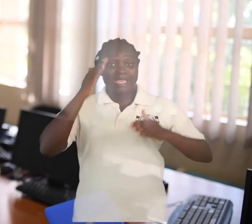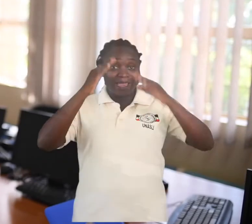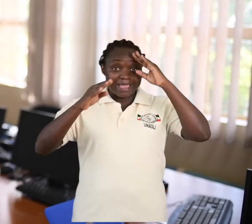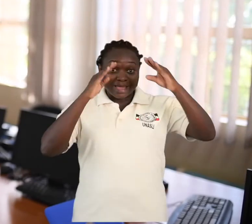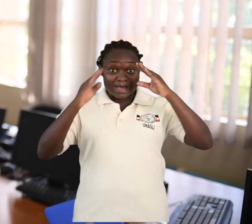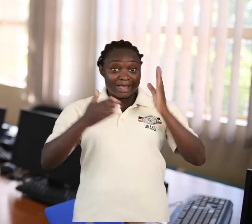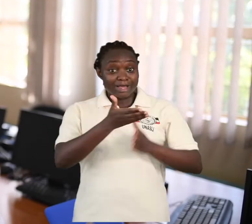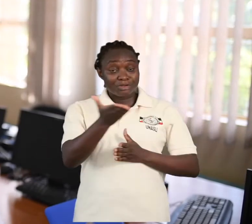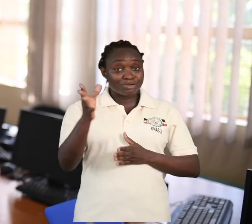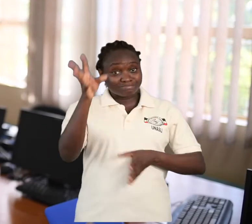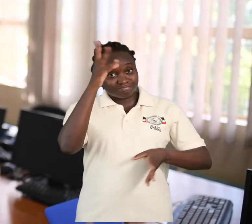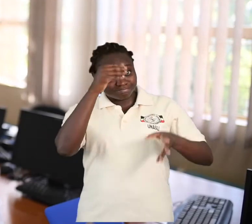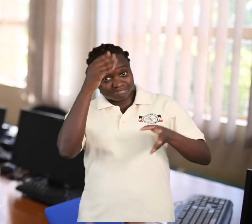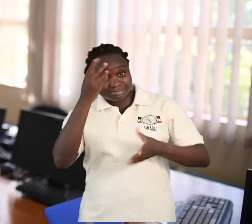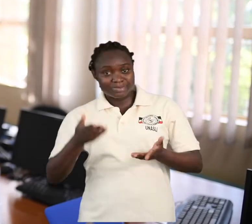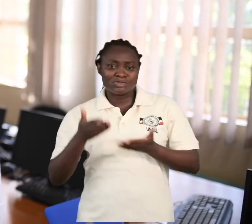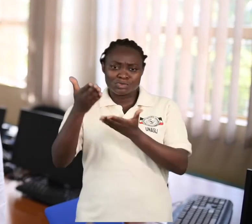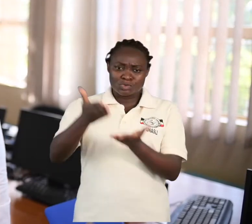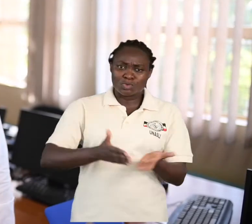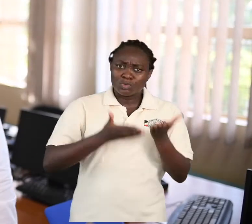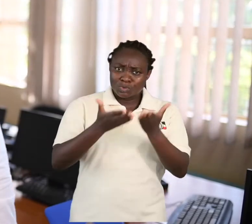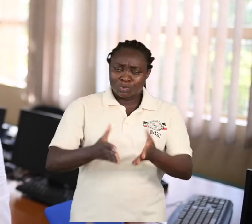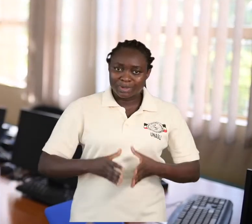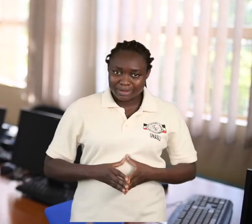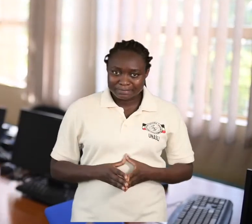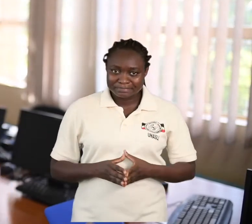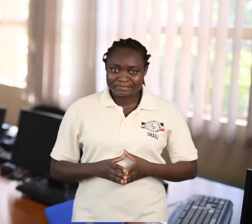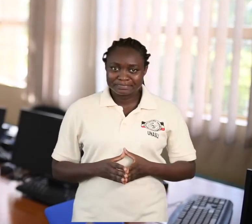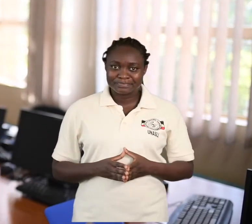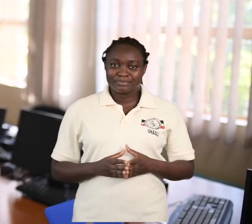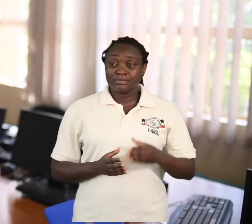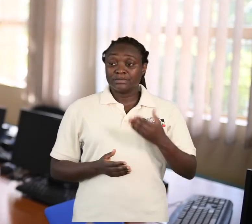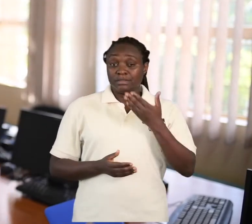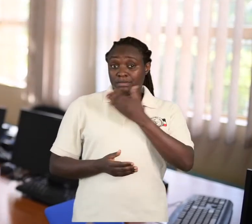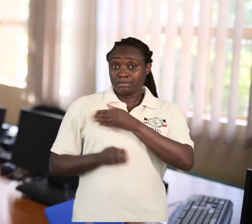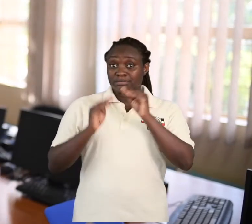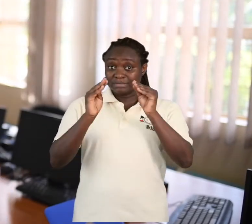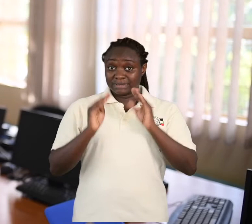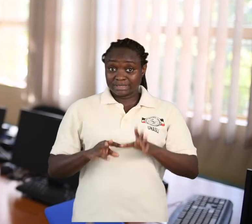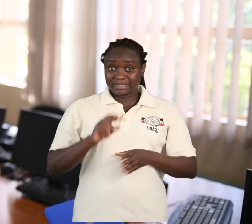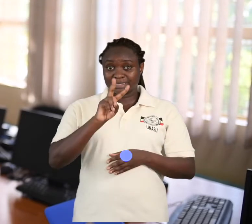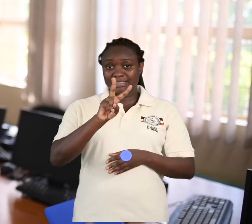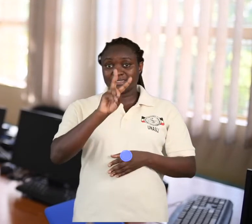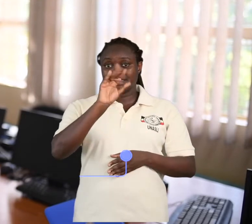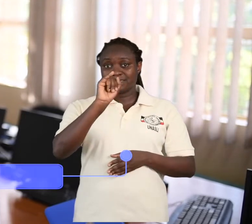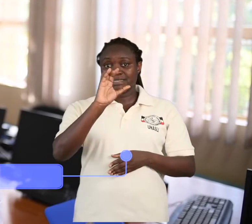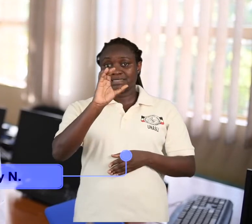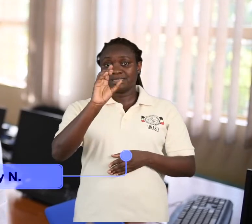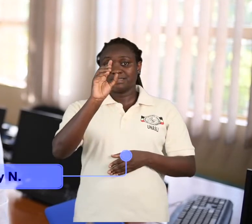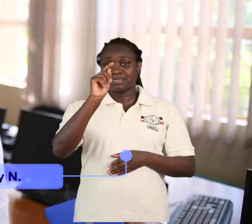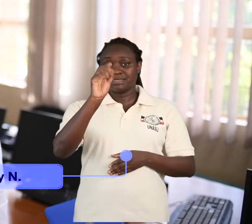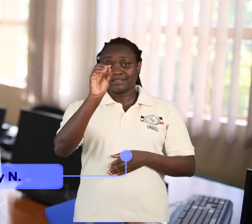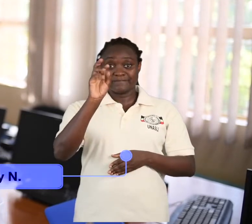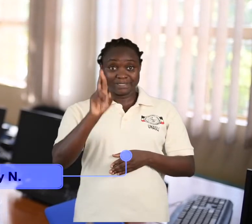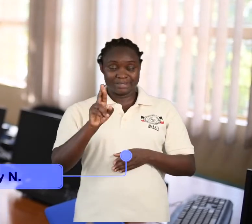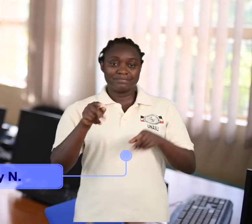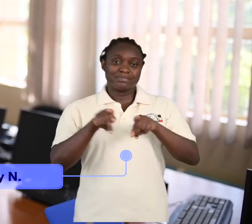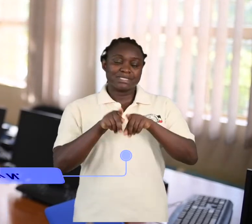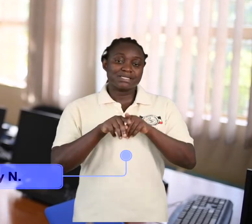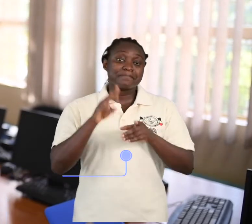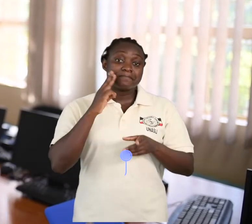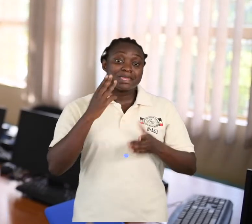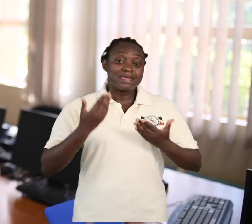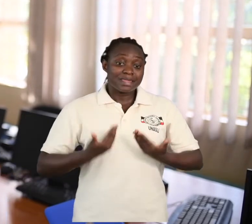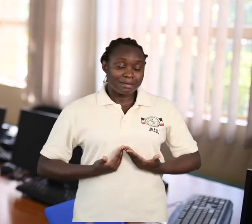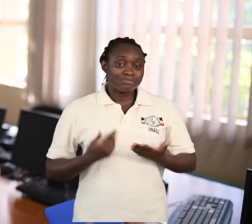Hello learners, you're most welcome. I am Walwoga Victor with Millie,